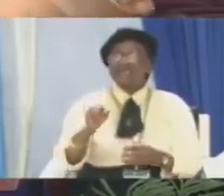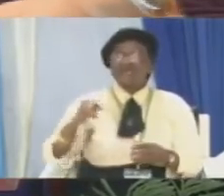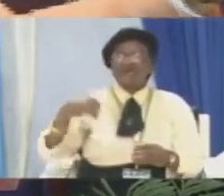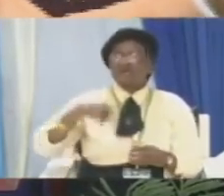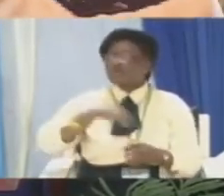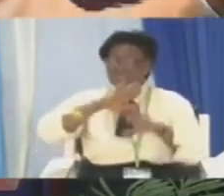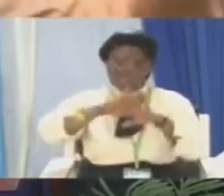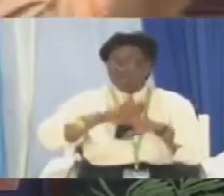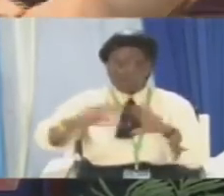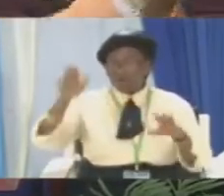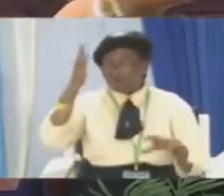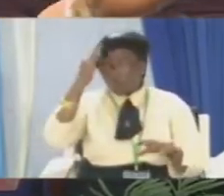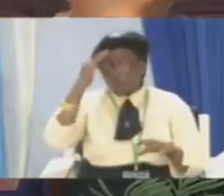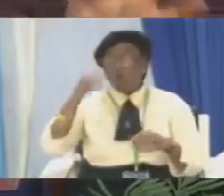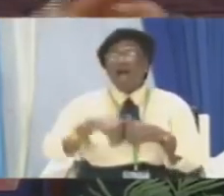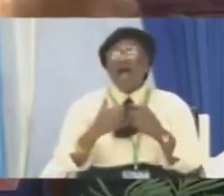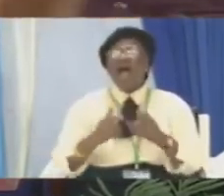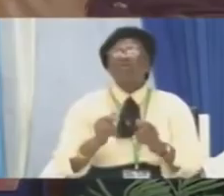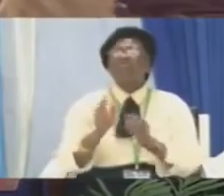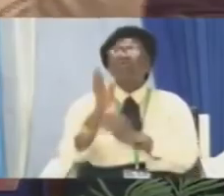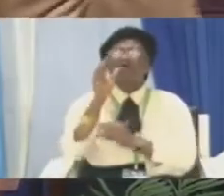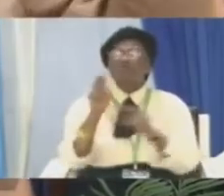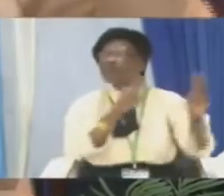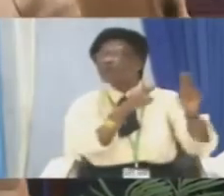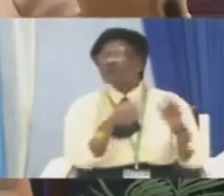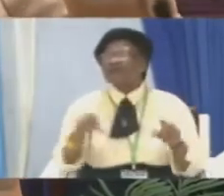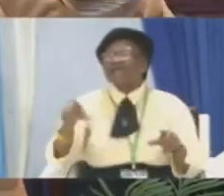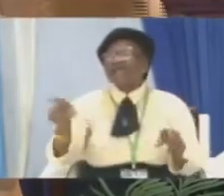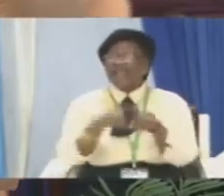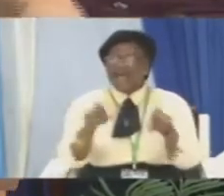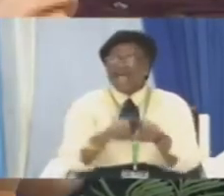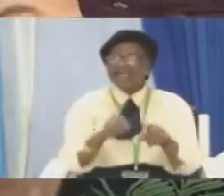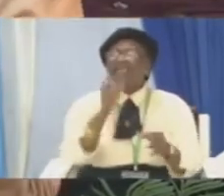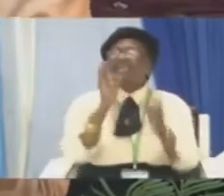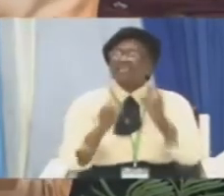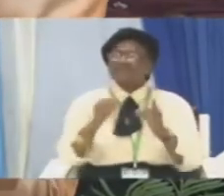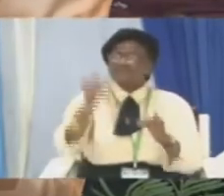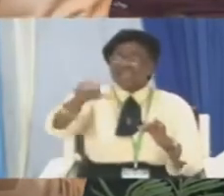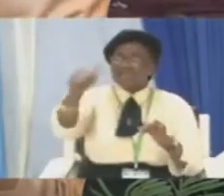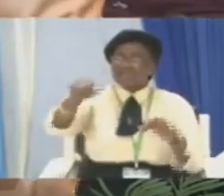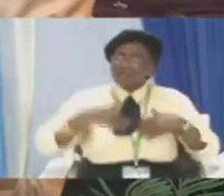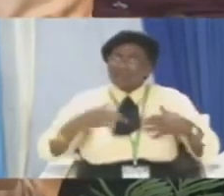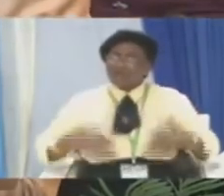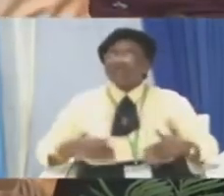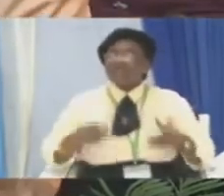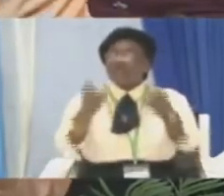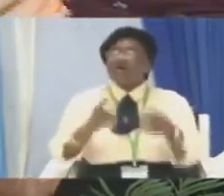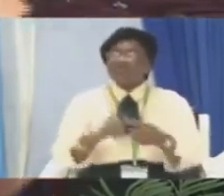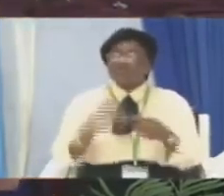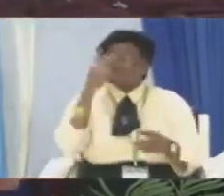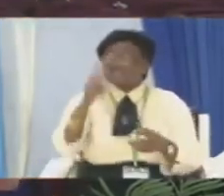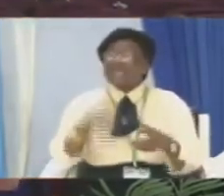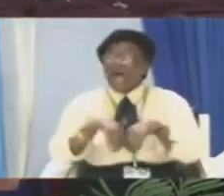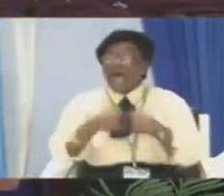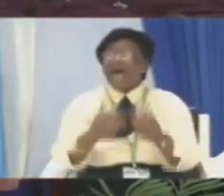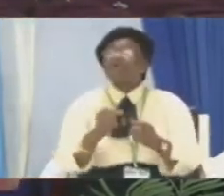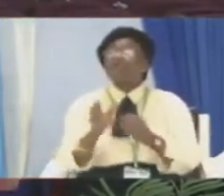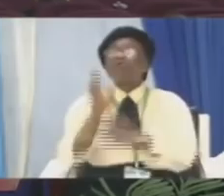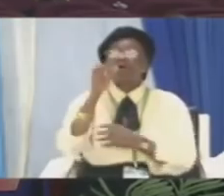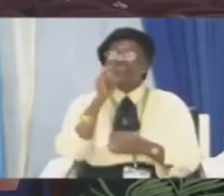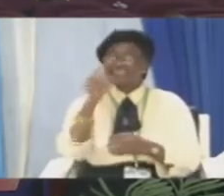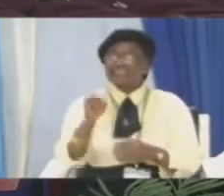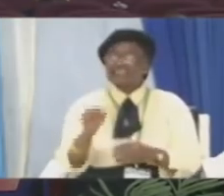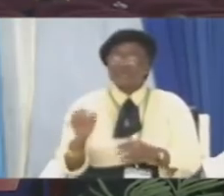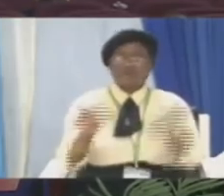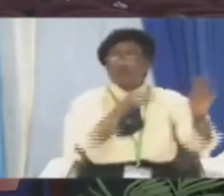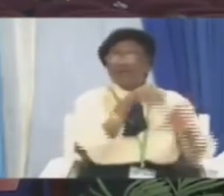know how God look like. But if anybody want to see how God is, he should look at you. You